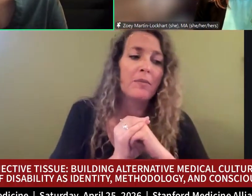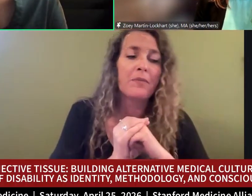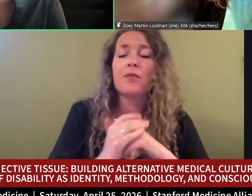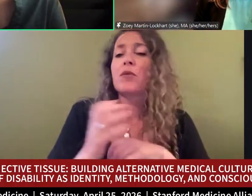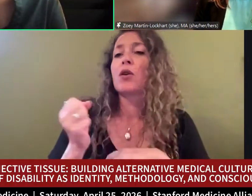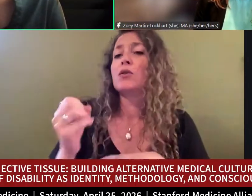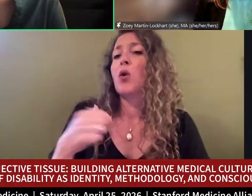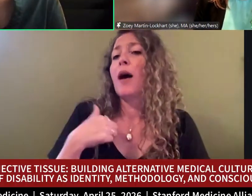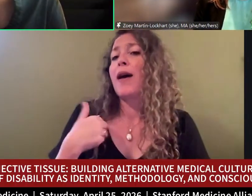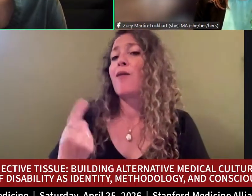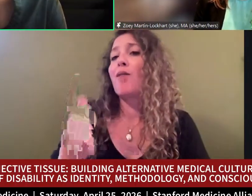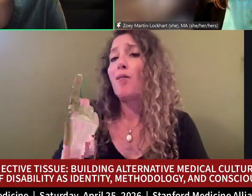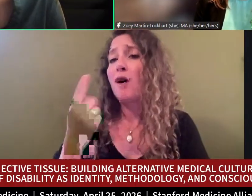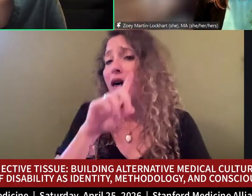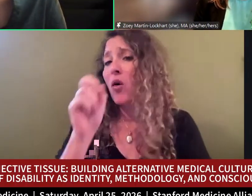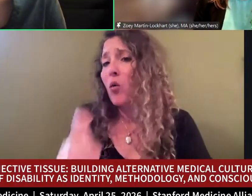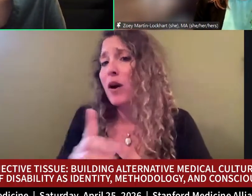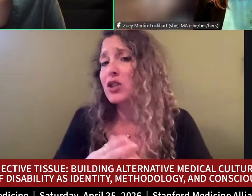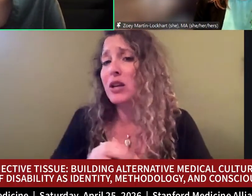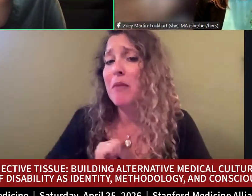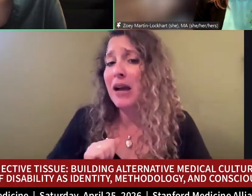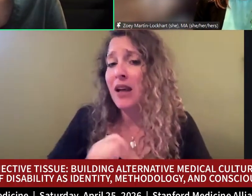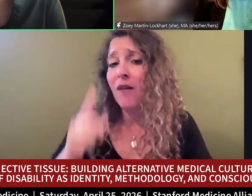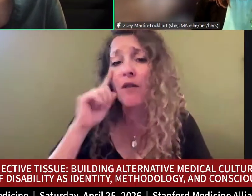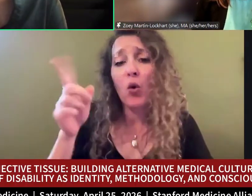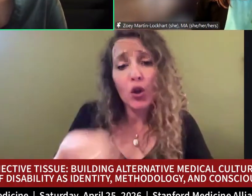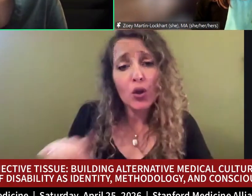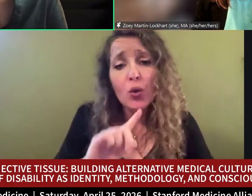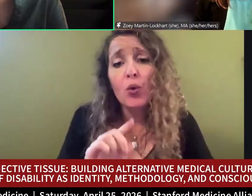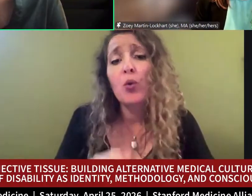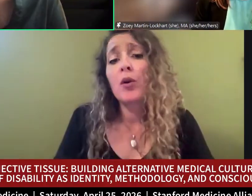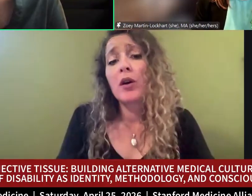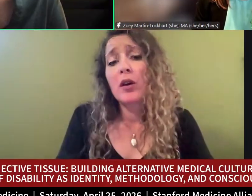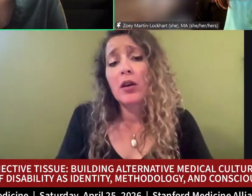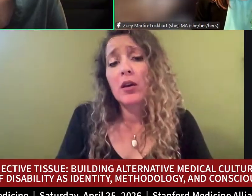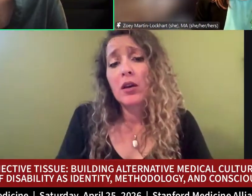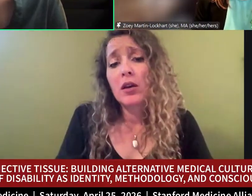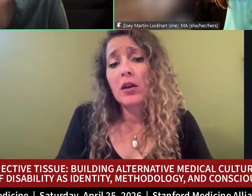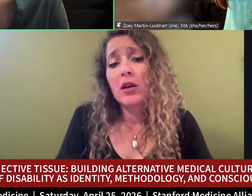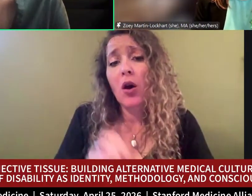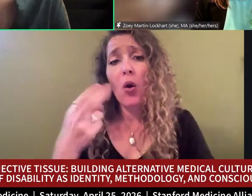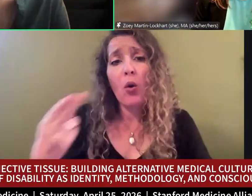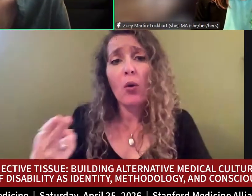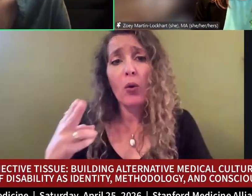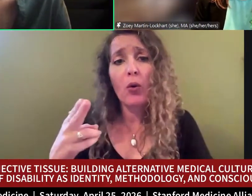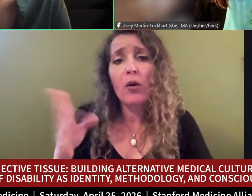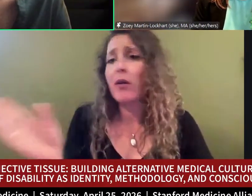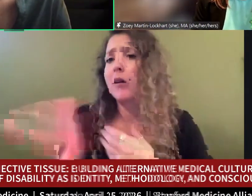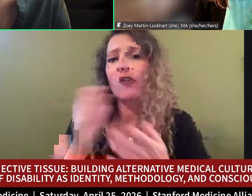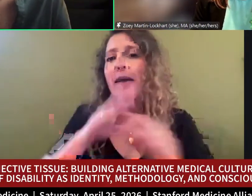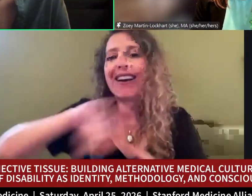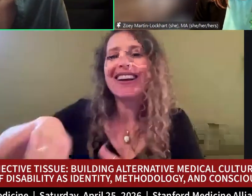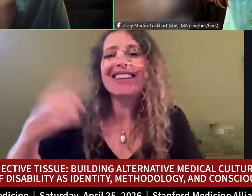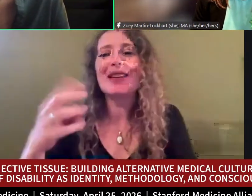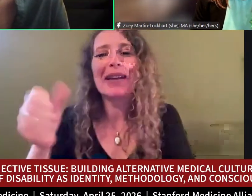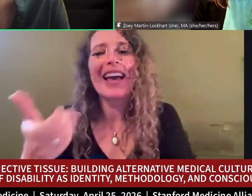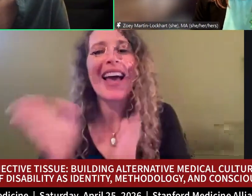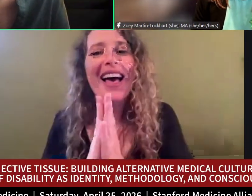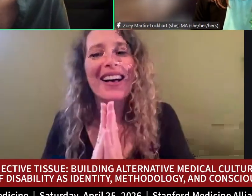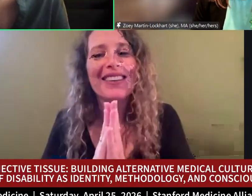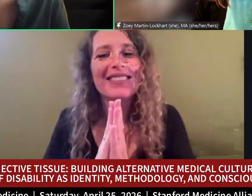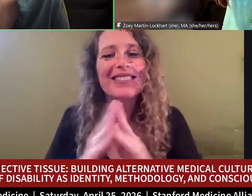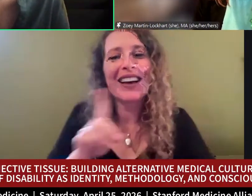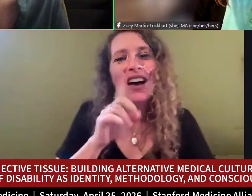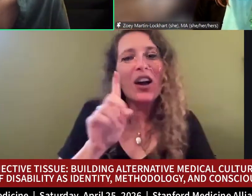I do have one question myself for you. And oh, never mind. Somebody else asked a